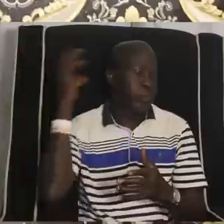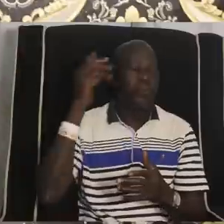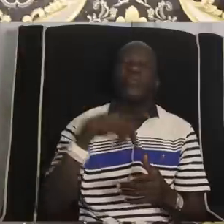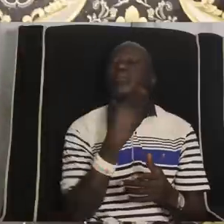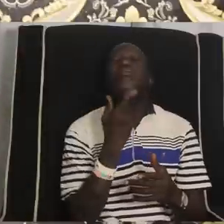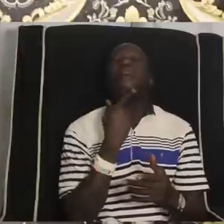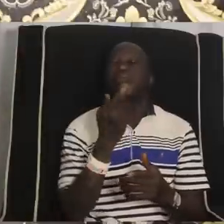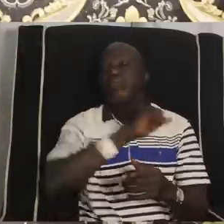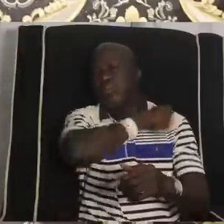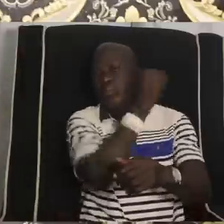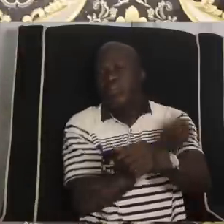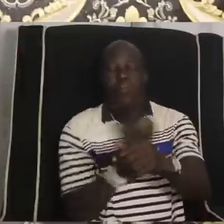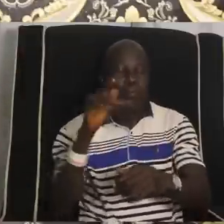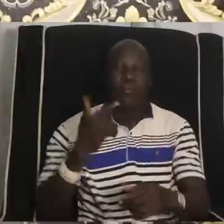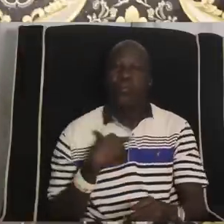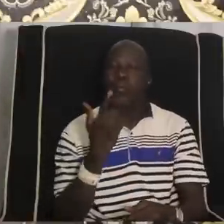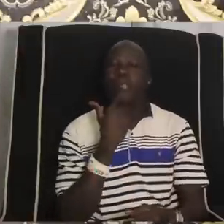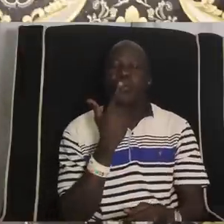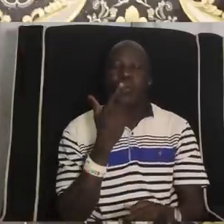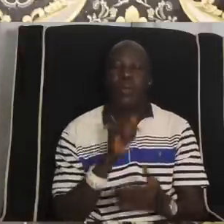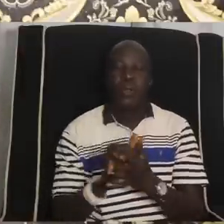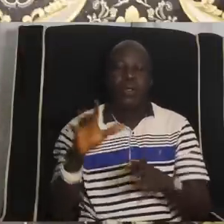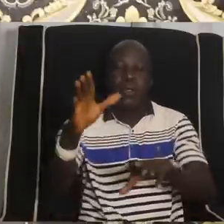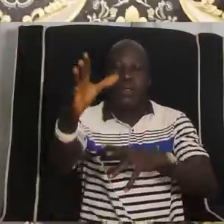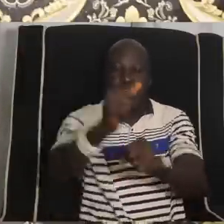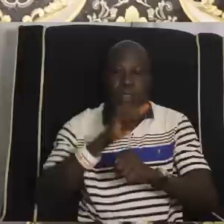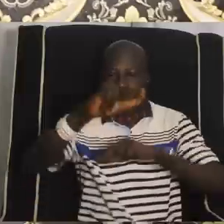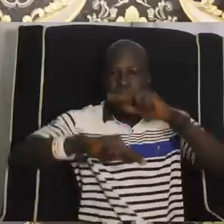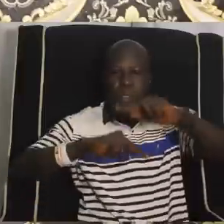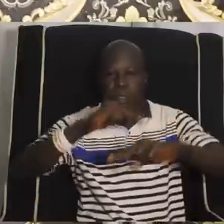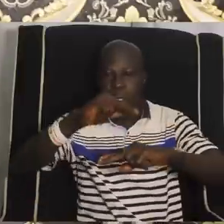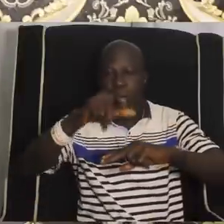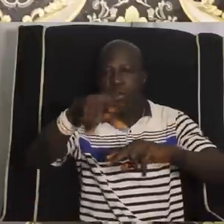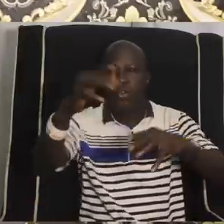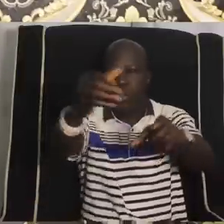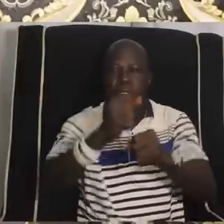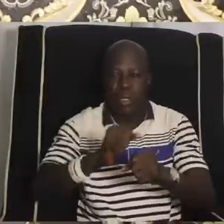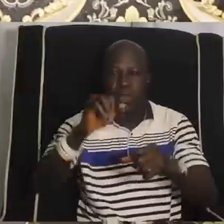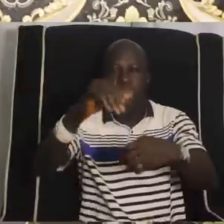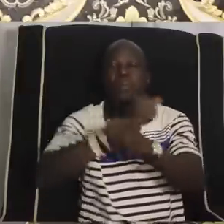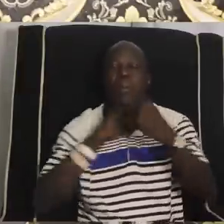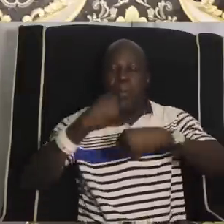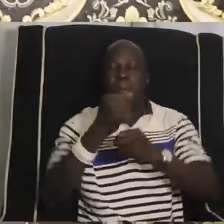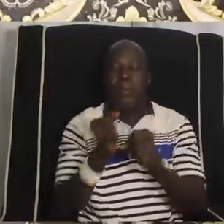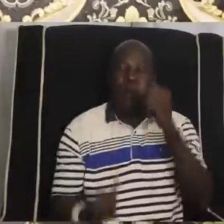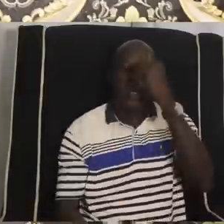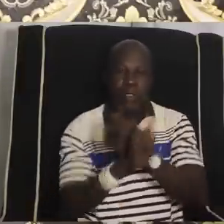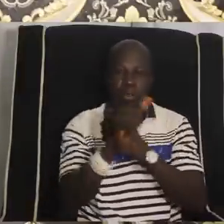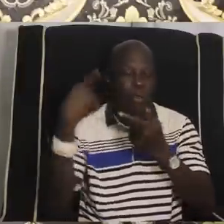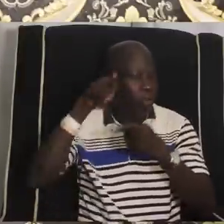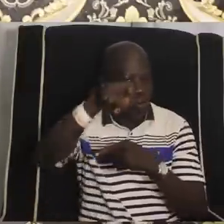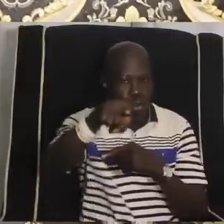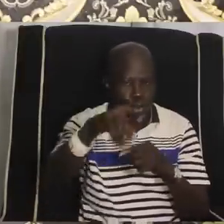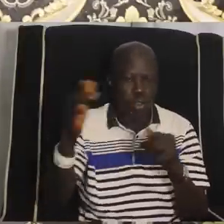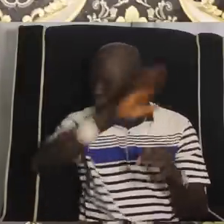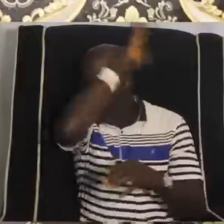ro pe kan wole eyo kan to wa wole to joko ti ohun leyin o fun ohun ni owo moto titi e o de ko bi dollars bi eyo meji fo ohun igba to won